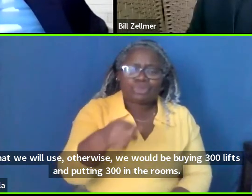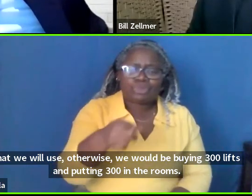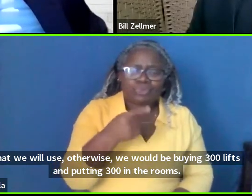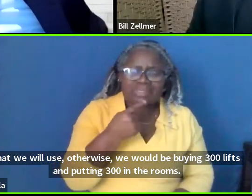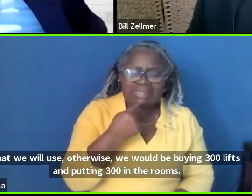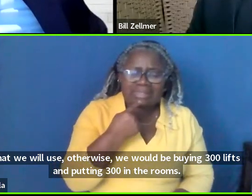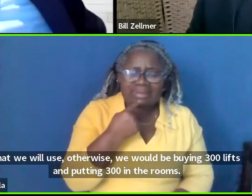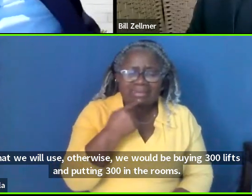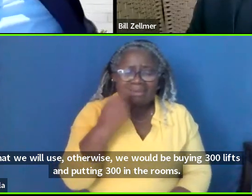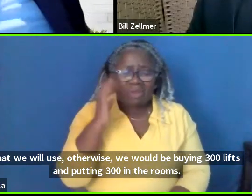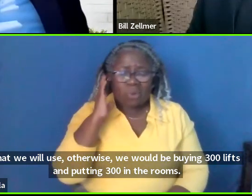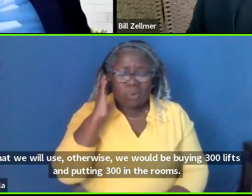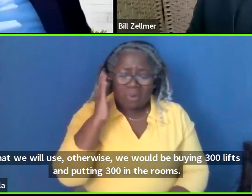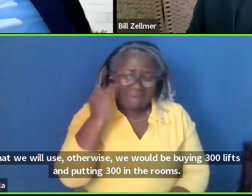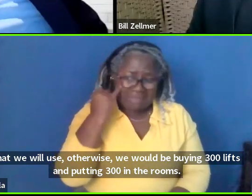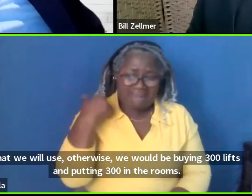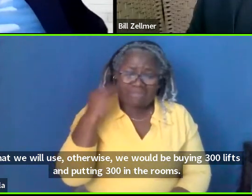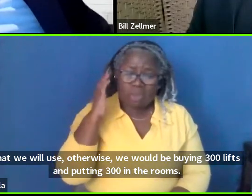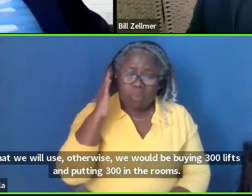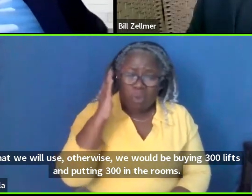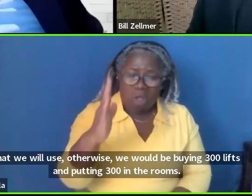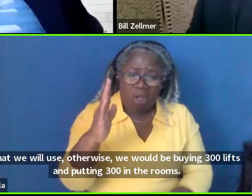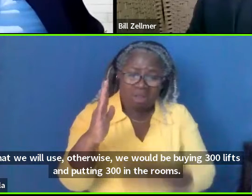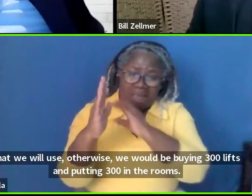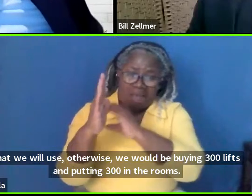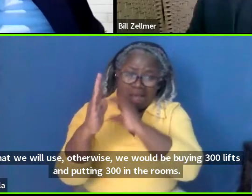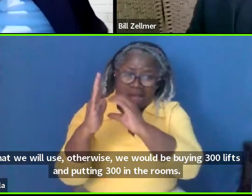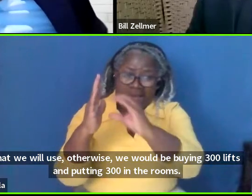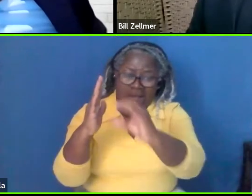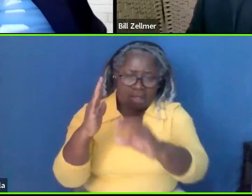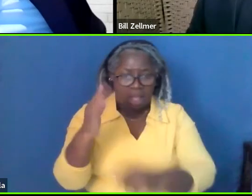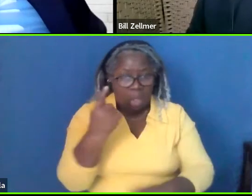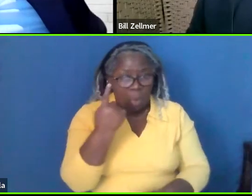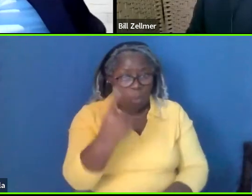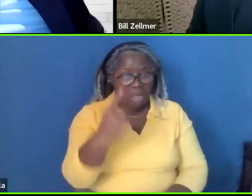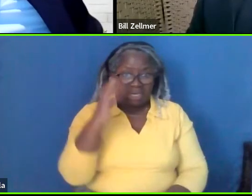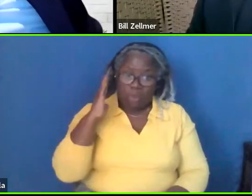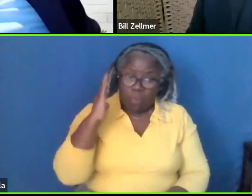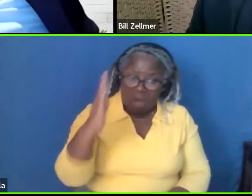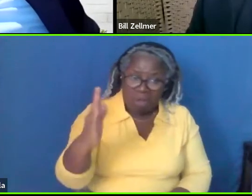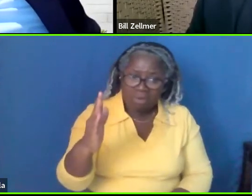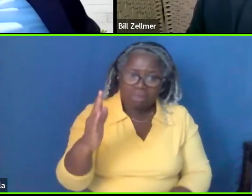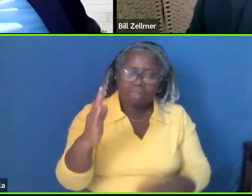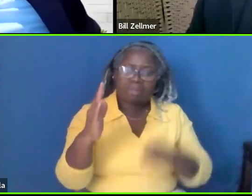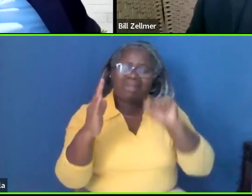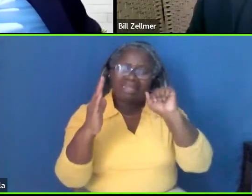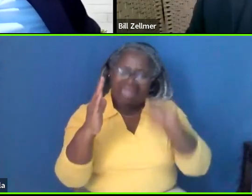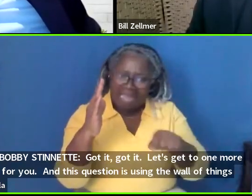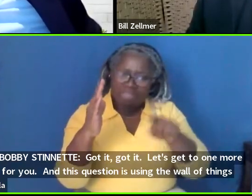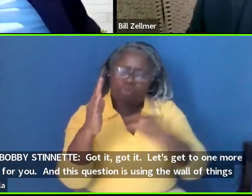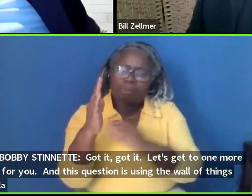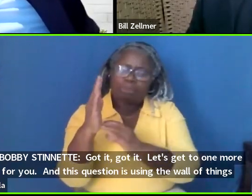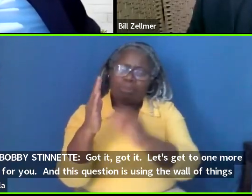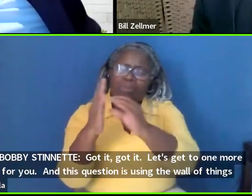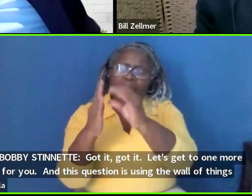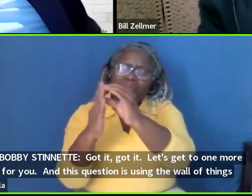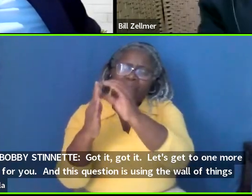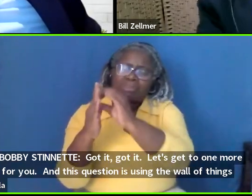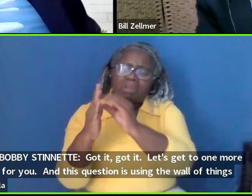items mounted on the wall of things within reach ranges? Yeah, that's a great question. We